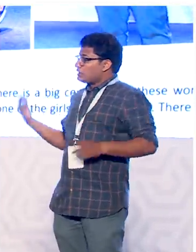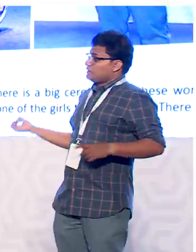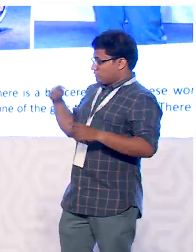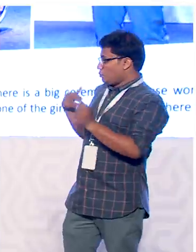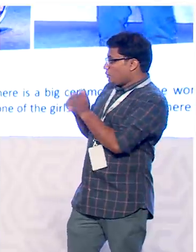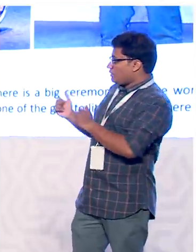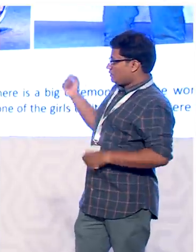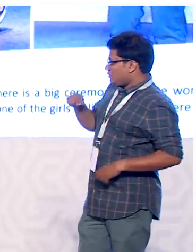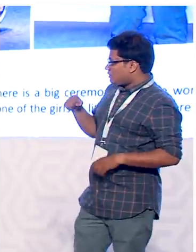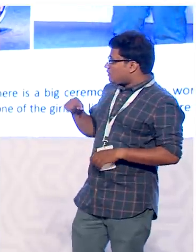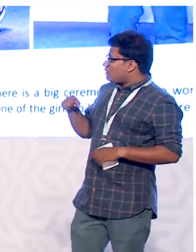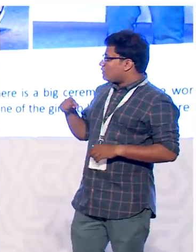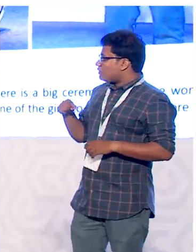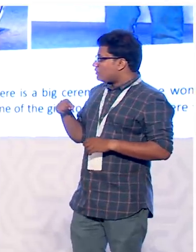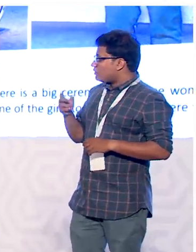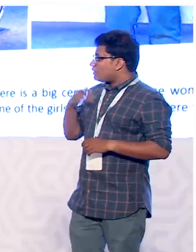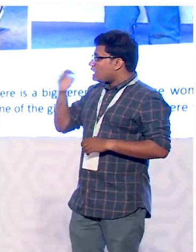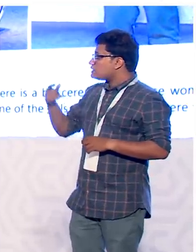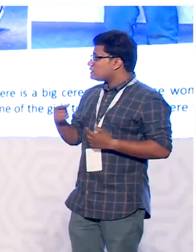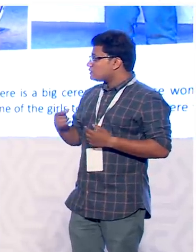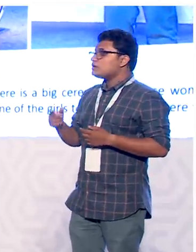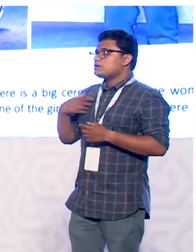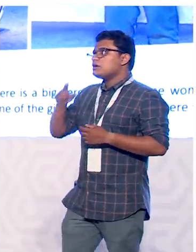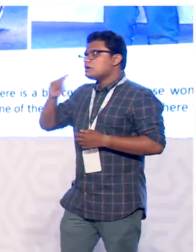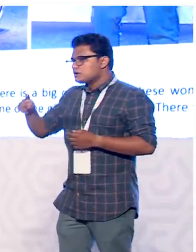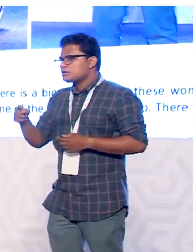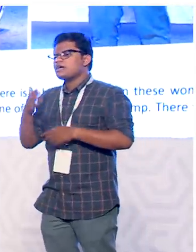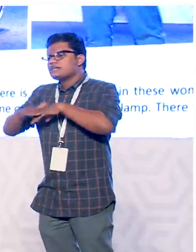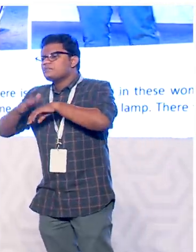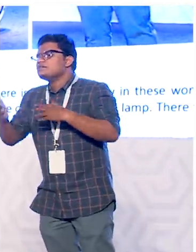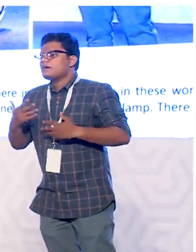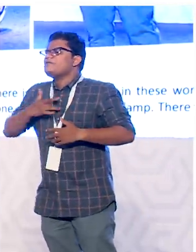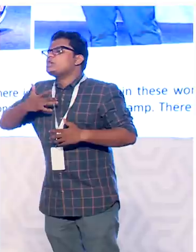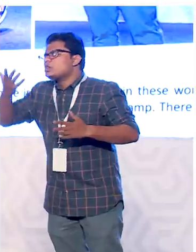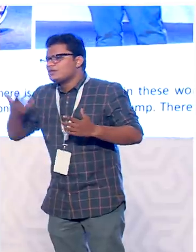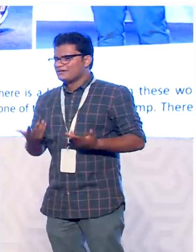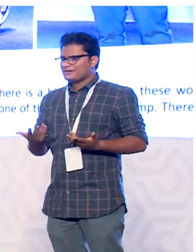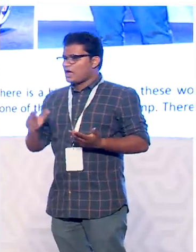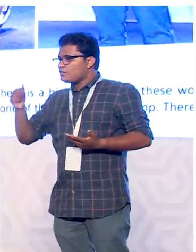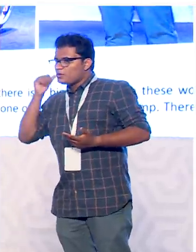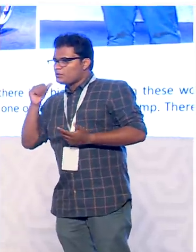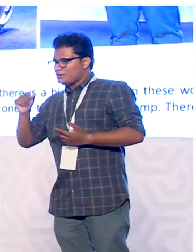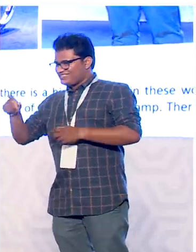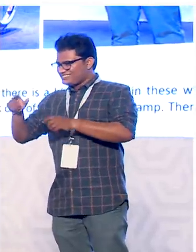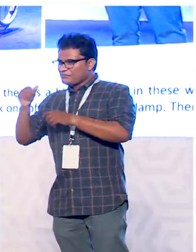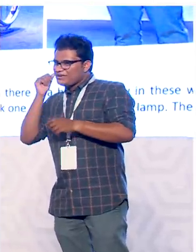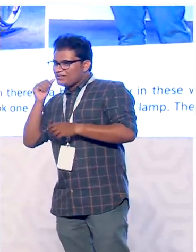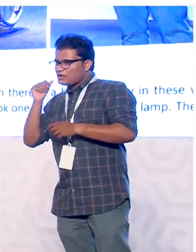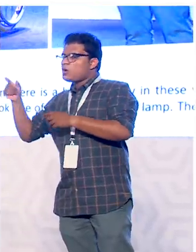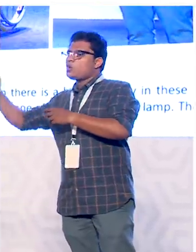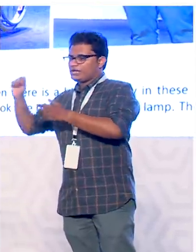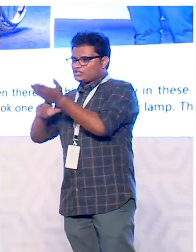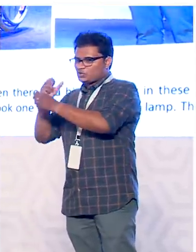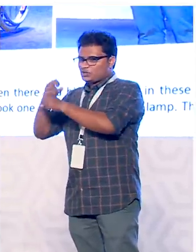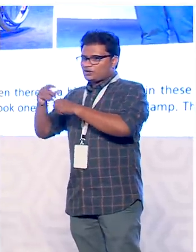and asked her to, you know, tell her experience, talk about her experience to the other women of our NGO, she just